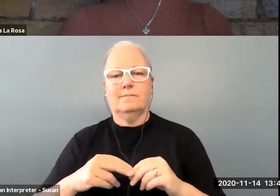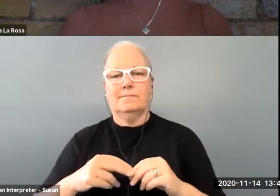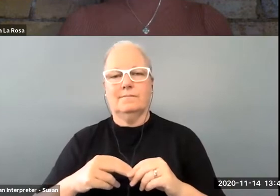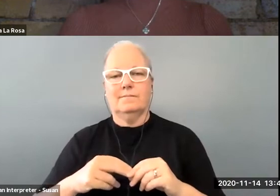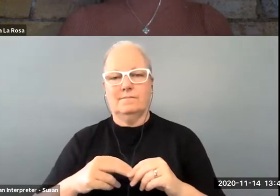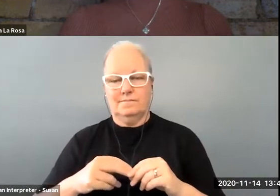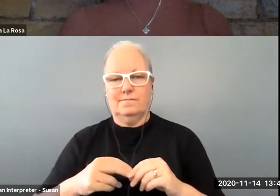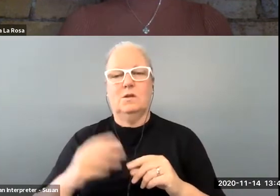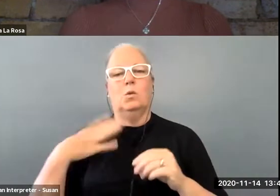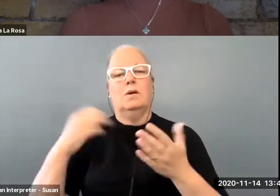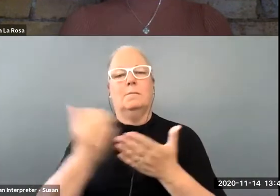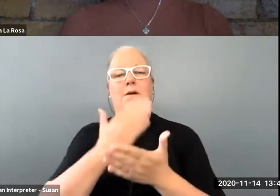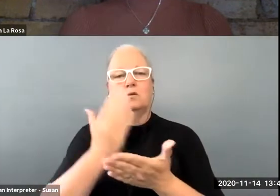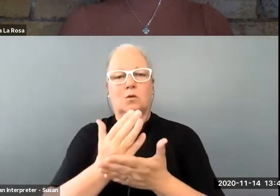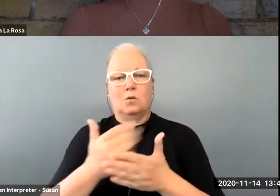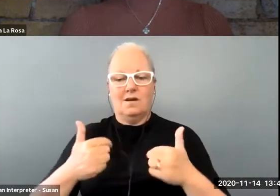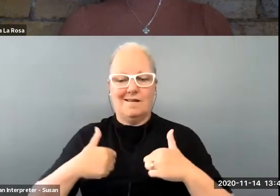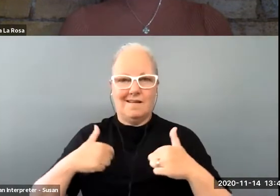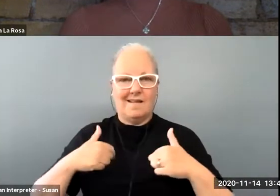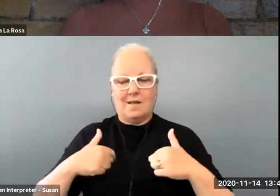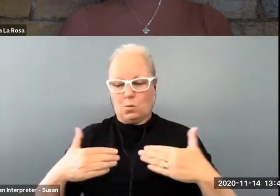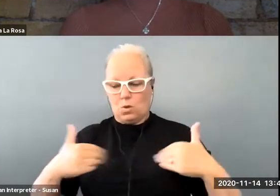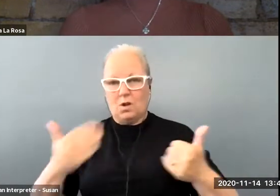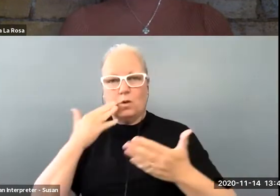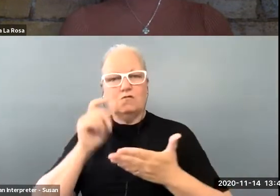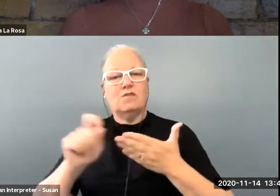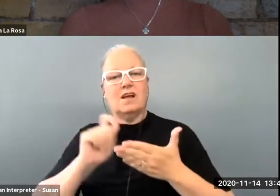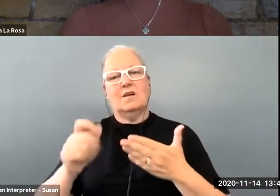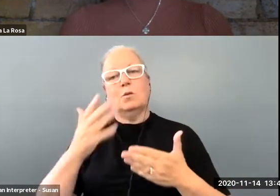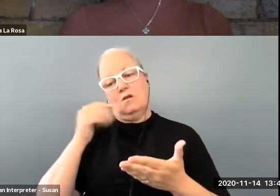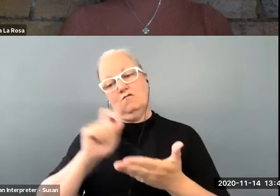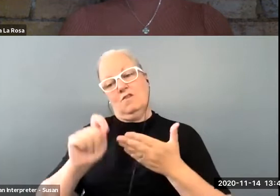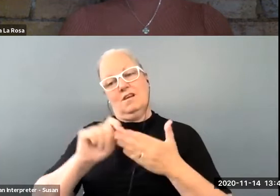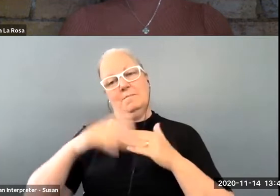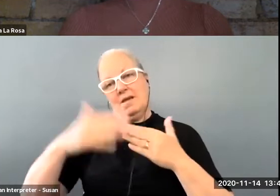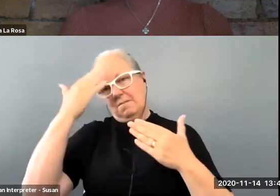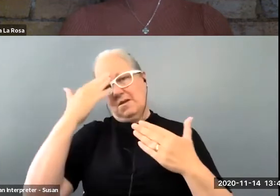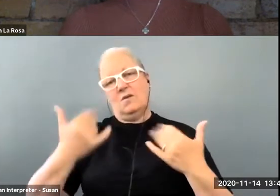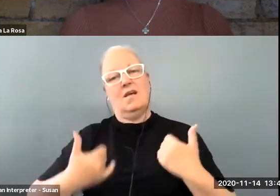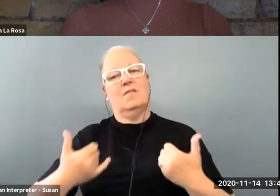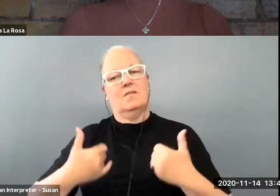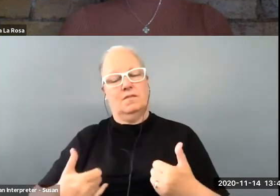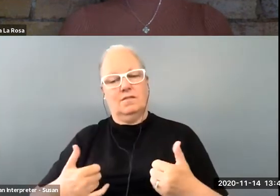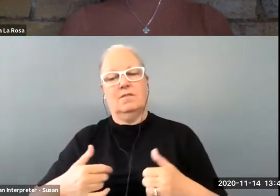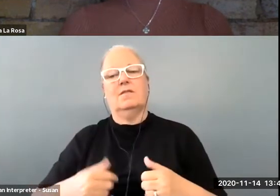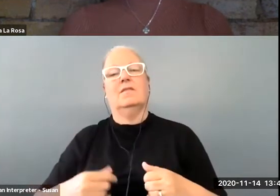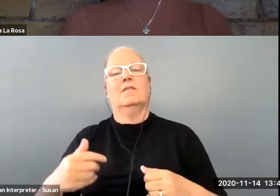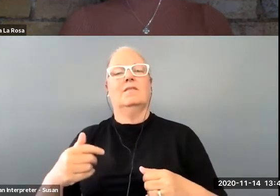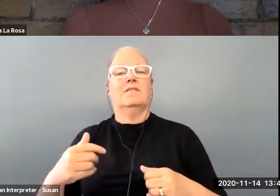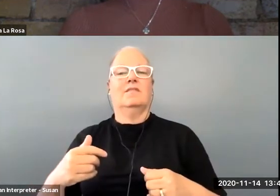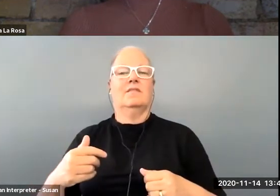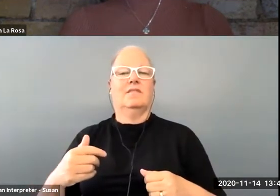approach to making sure that I stay well while I'm writing. So writing about mental health often requires a